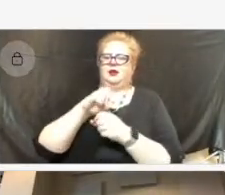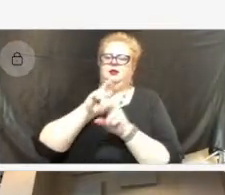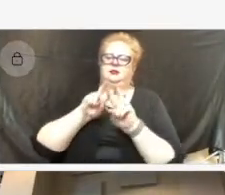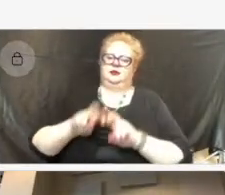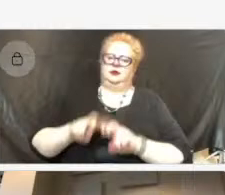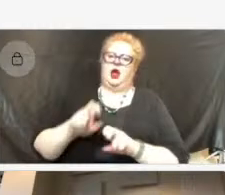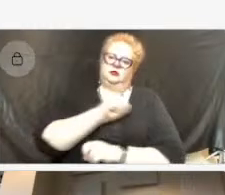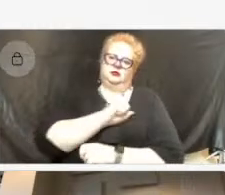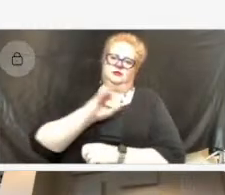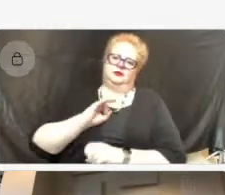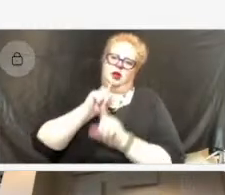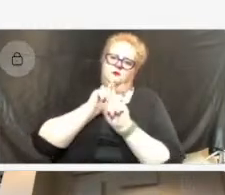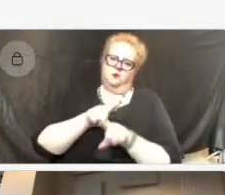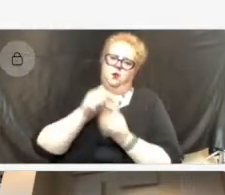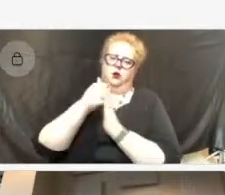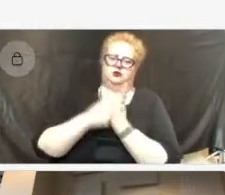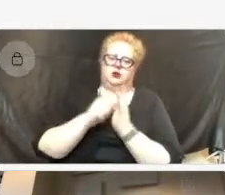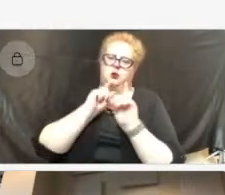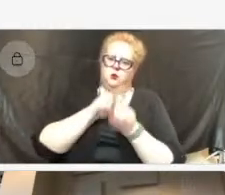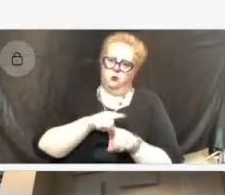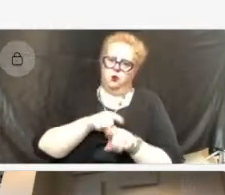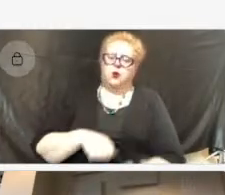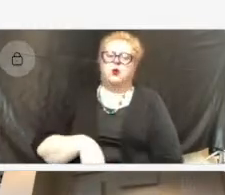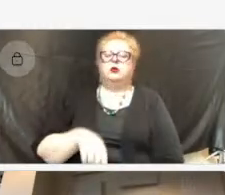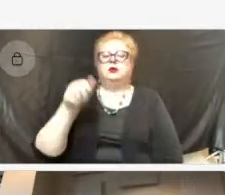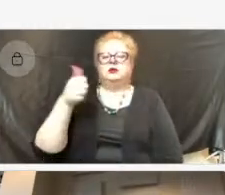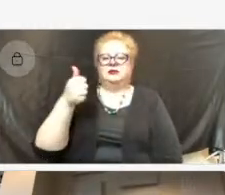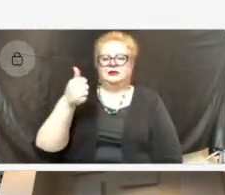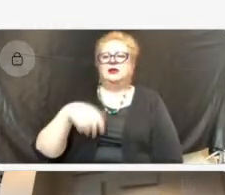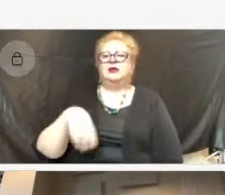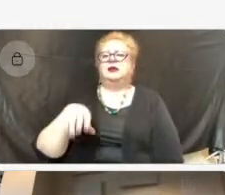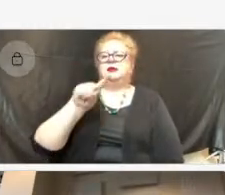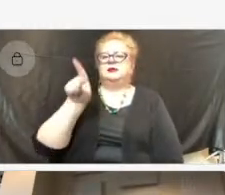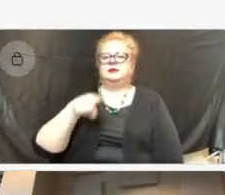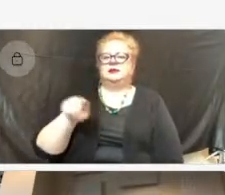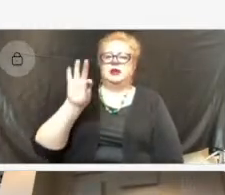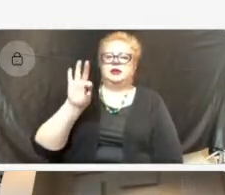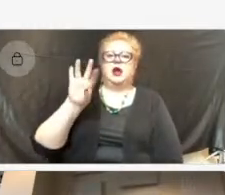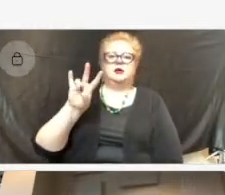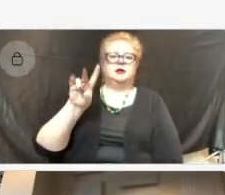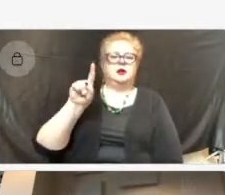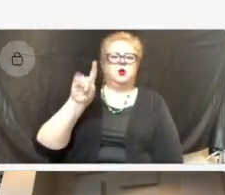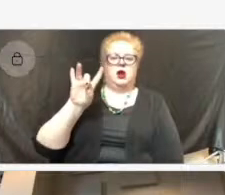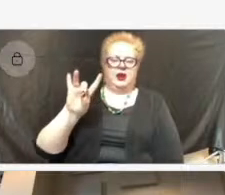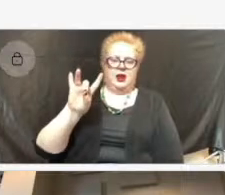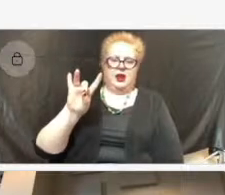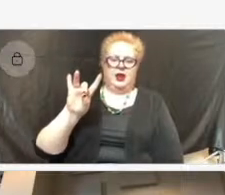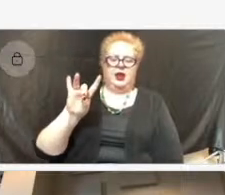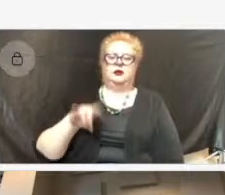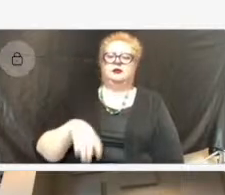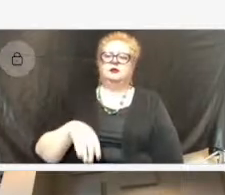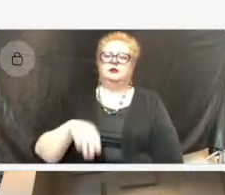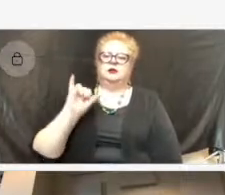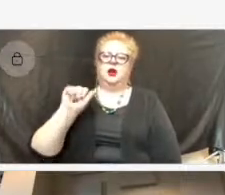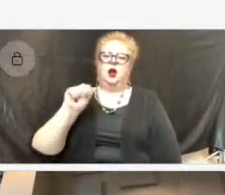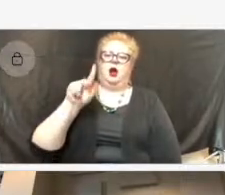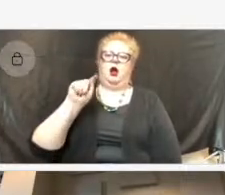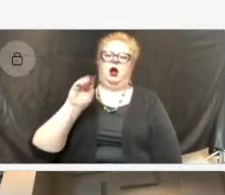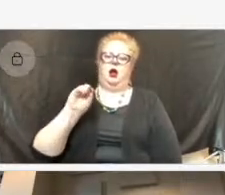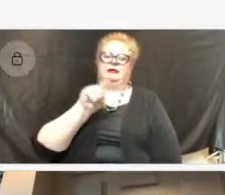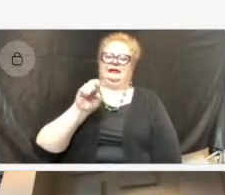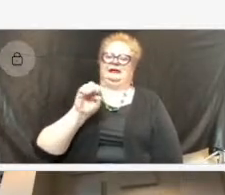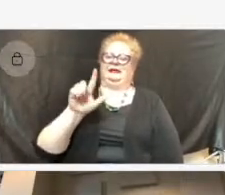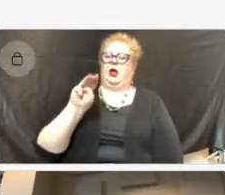and the agenda staff report. Item 10, Z 9718, Mart, Inc., Barbershop, conditional use